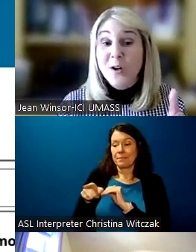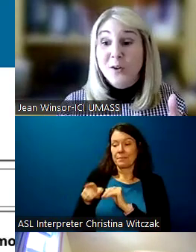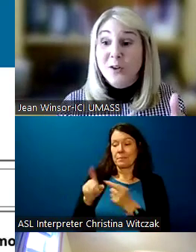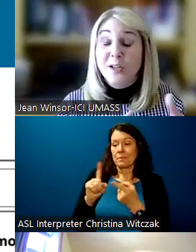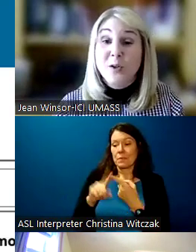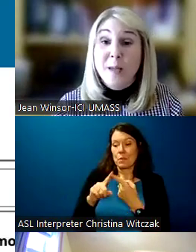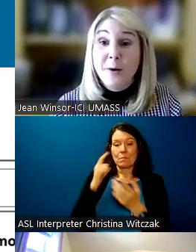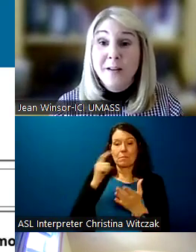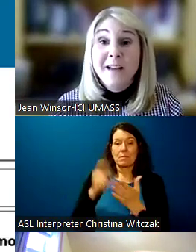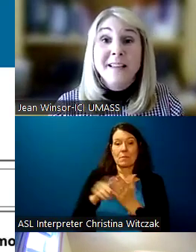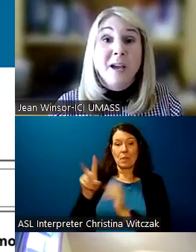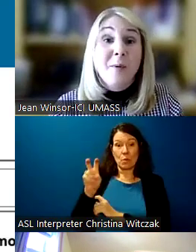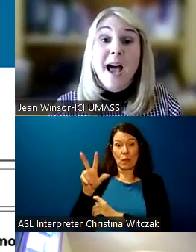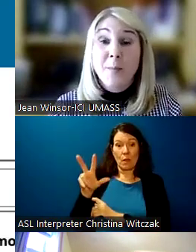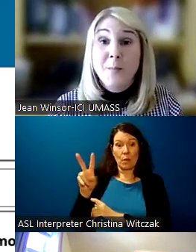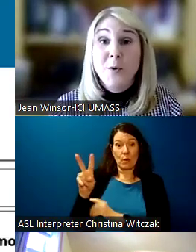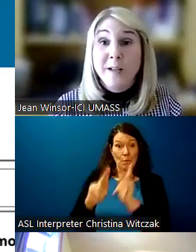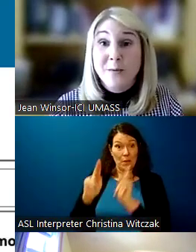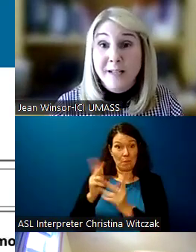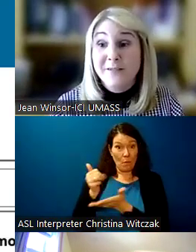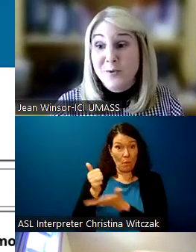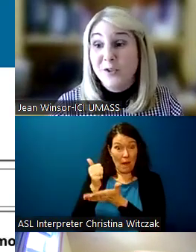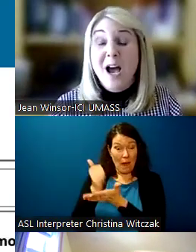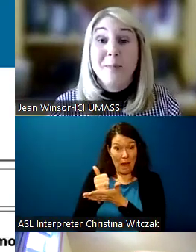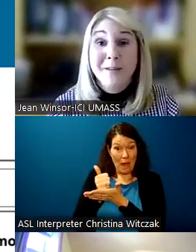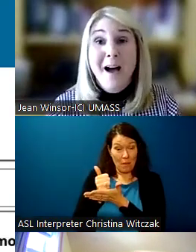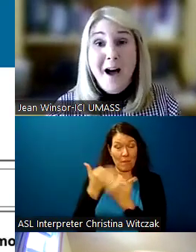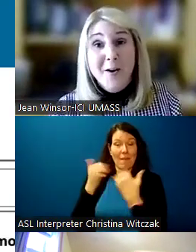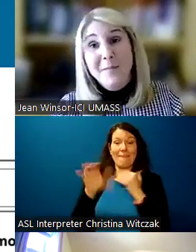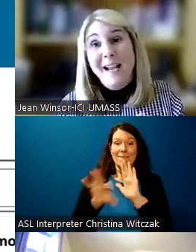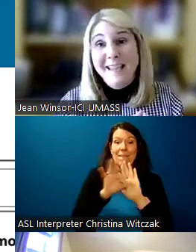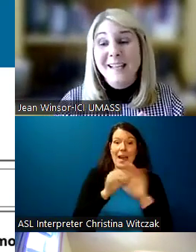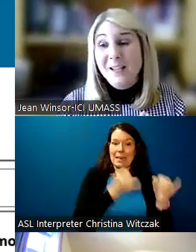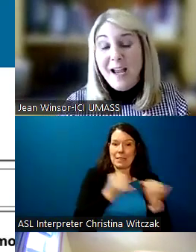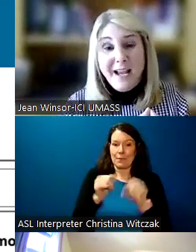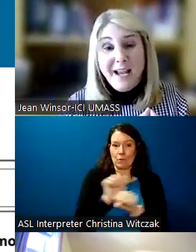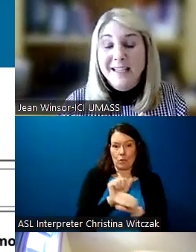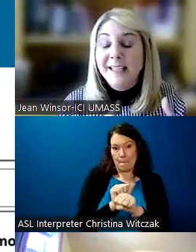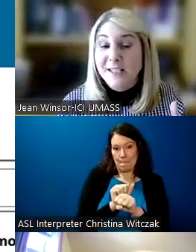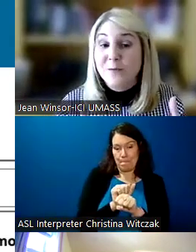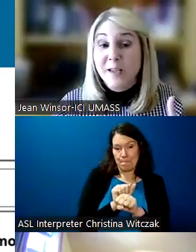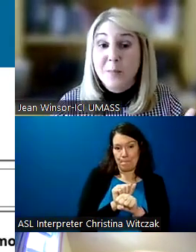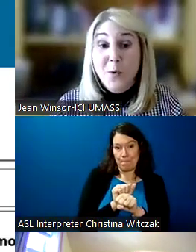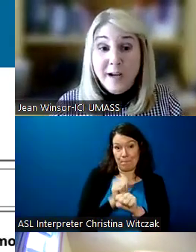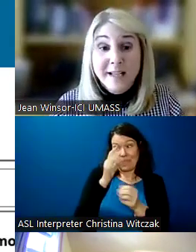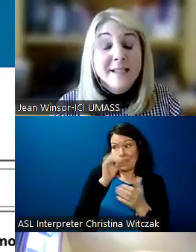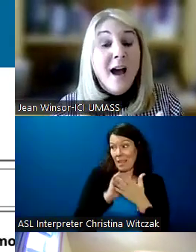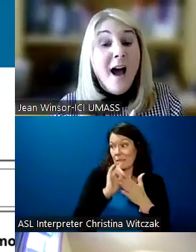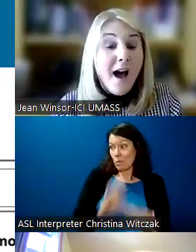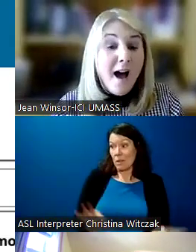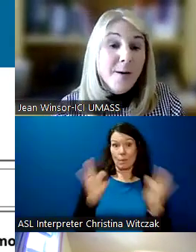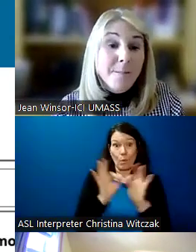there's 232 people that they want to help move into an individual job. And I think so, and I think that that's really